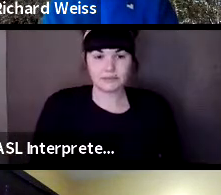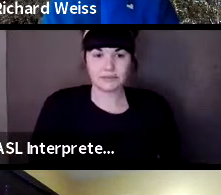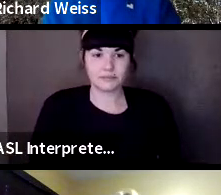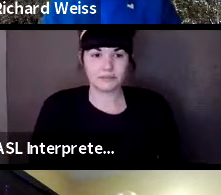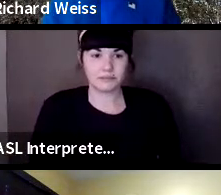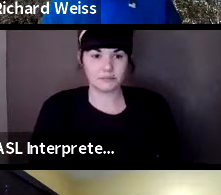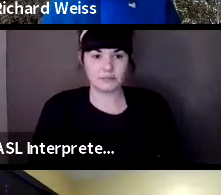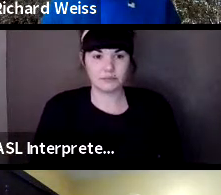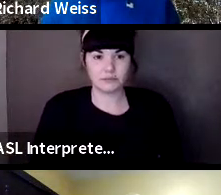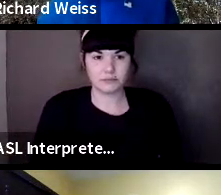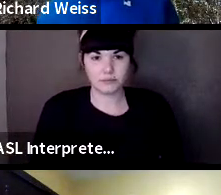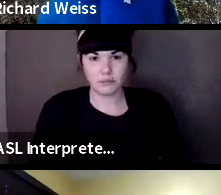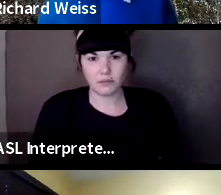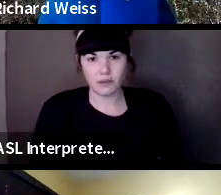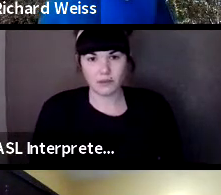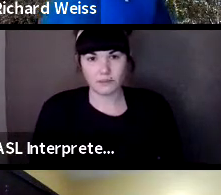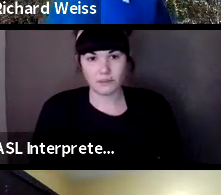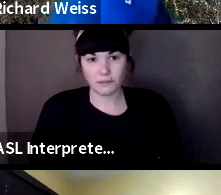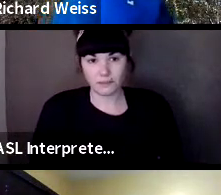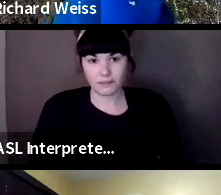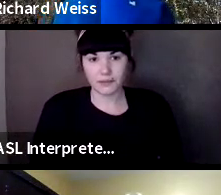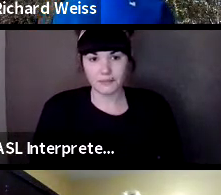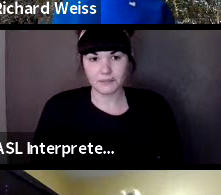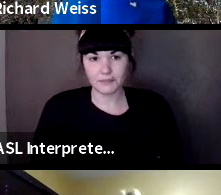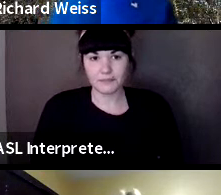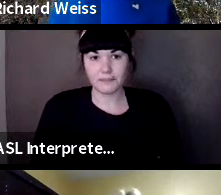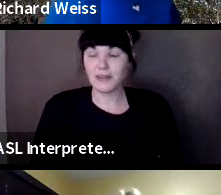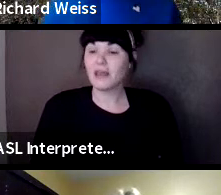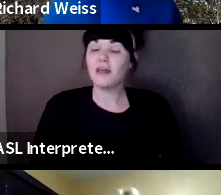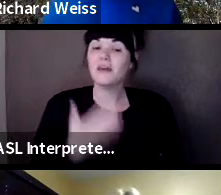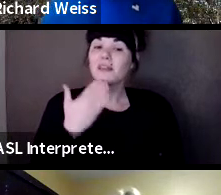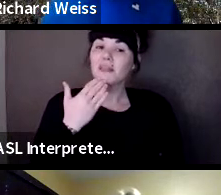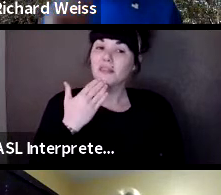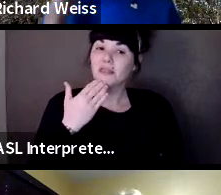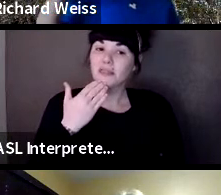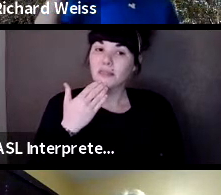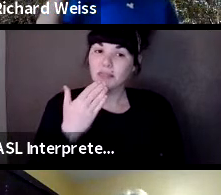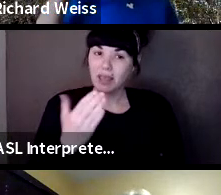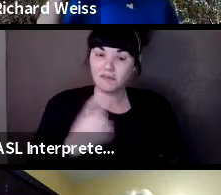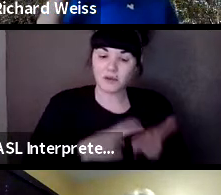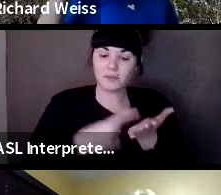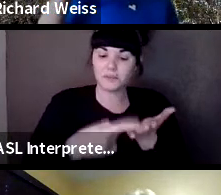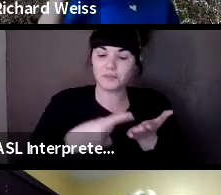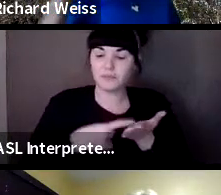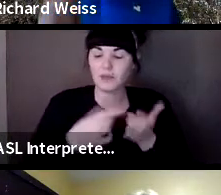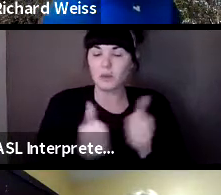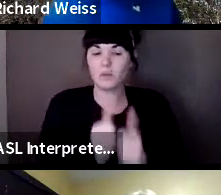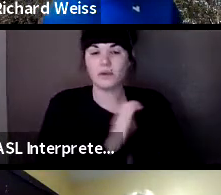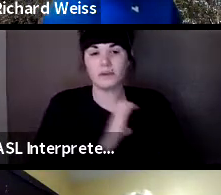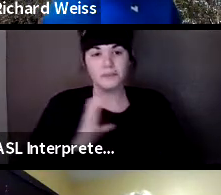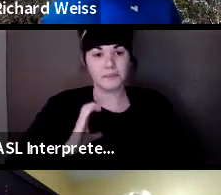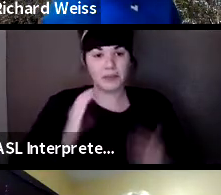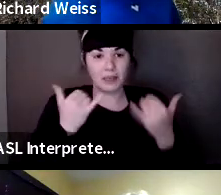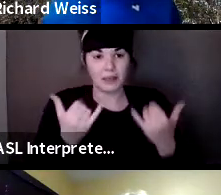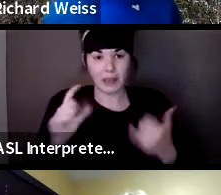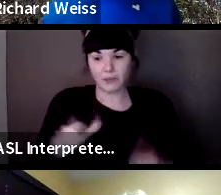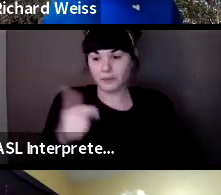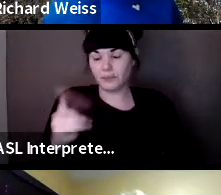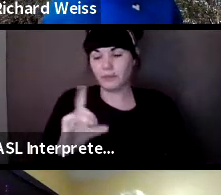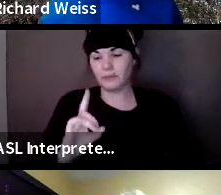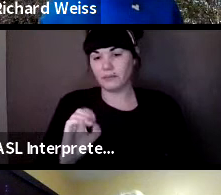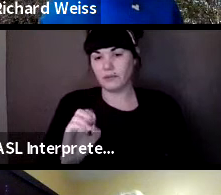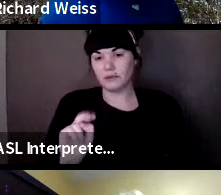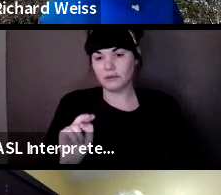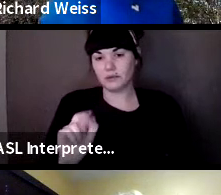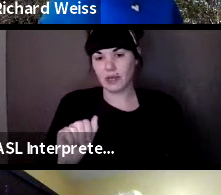Thank you for addressing the commission. Next in line to provide public comment is Donna Miller. Please allow a moment